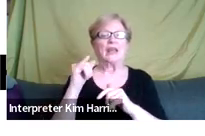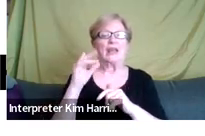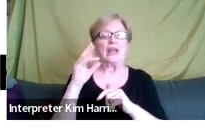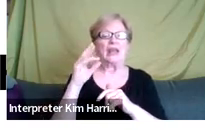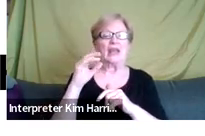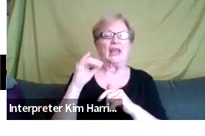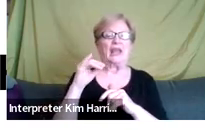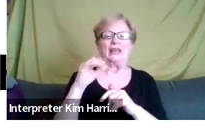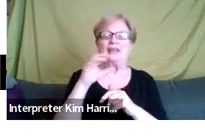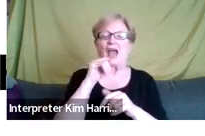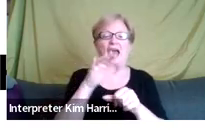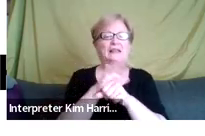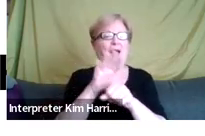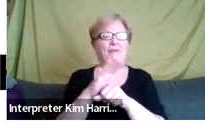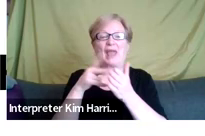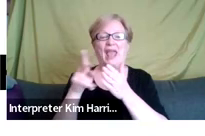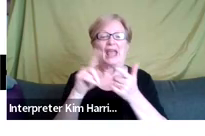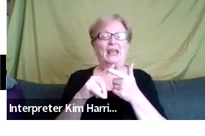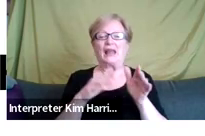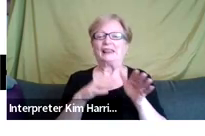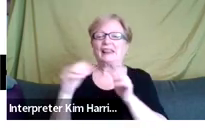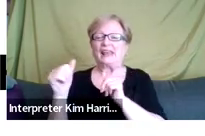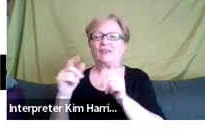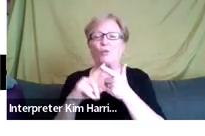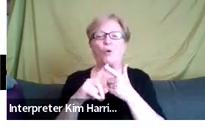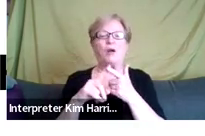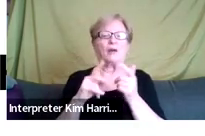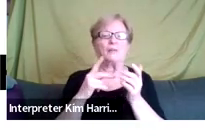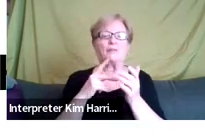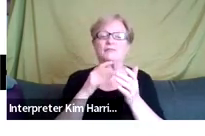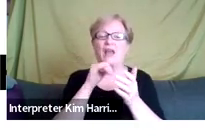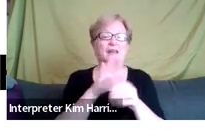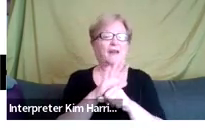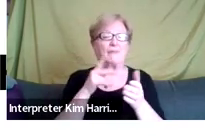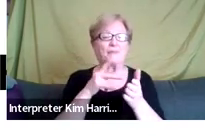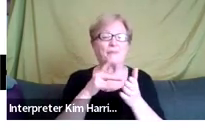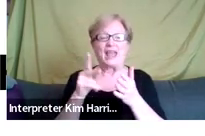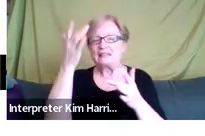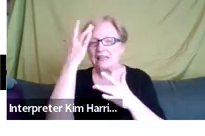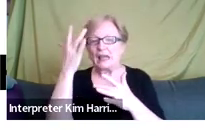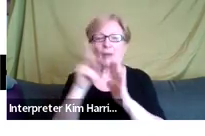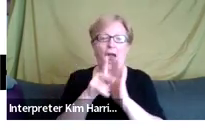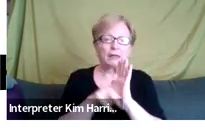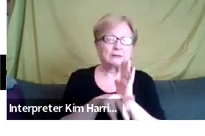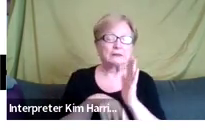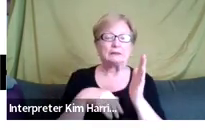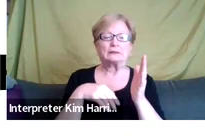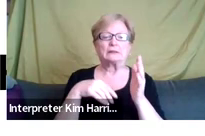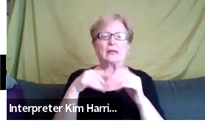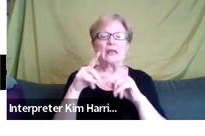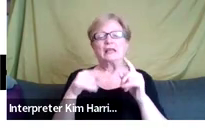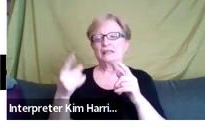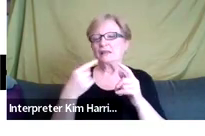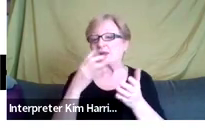face. So I know Tamika mentioned earlier about having to take time off to